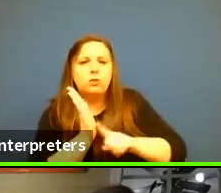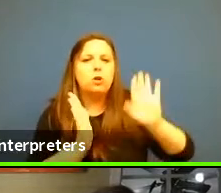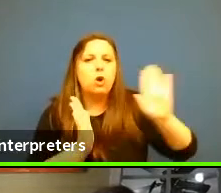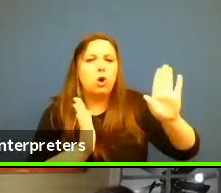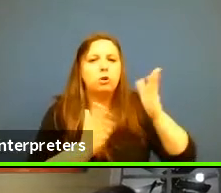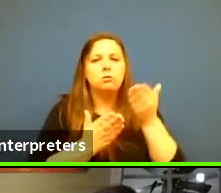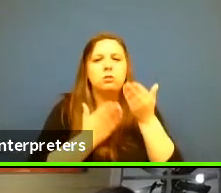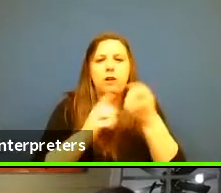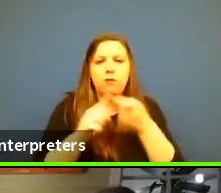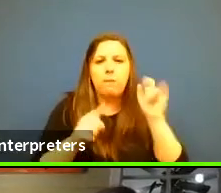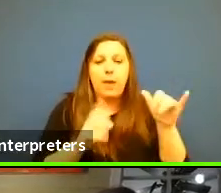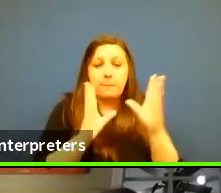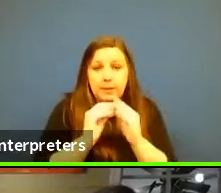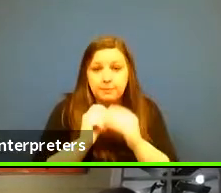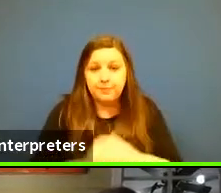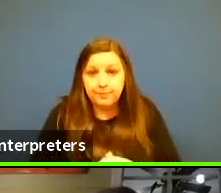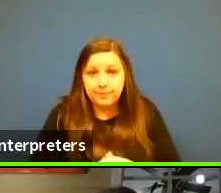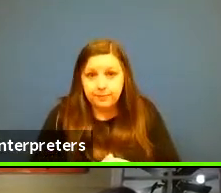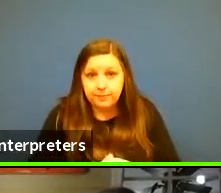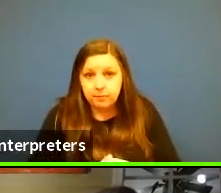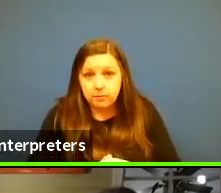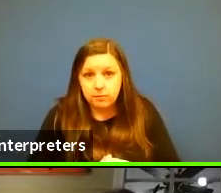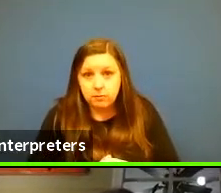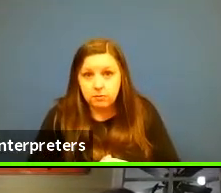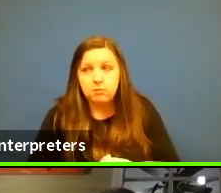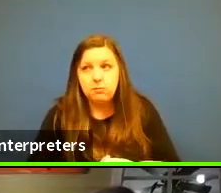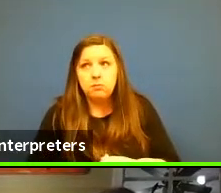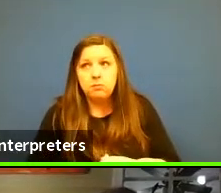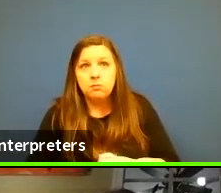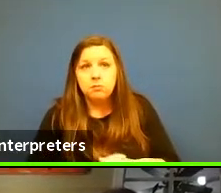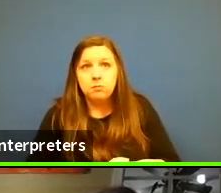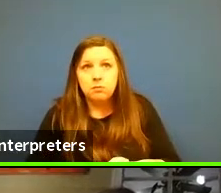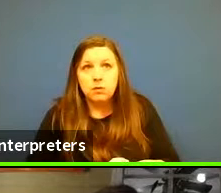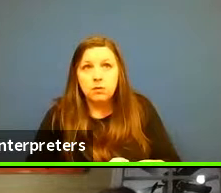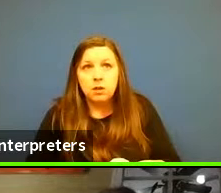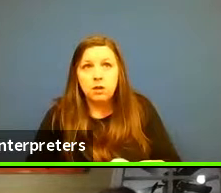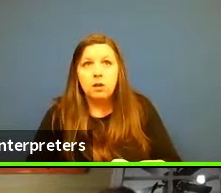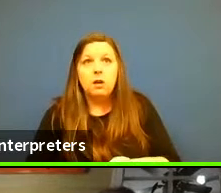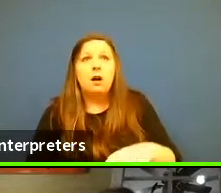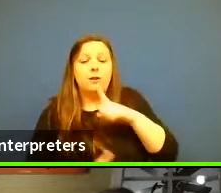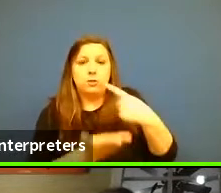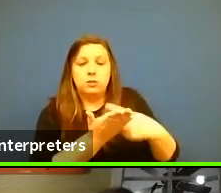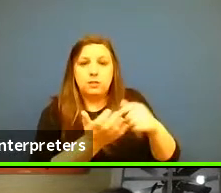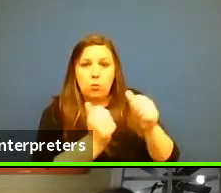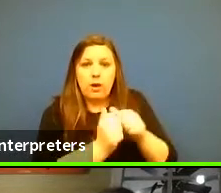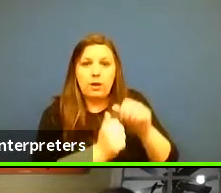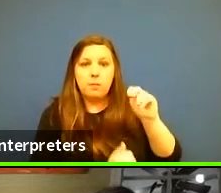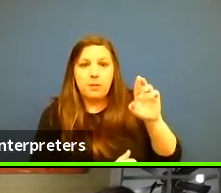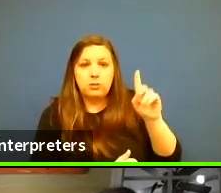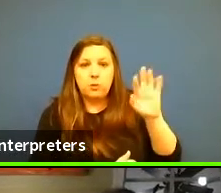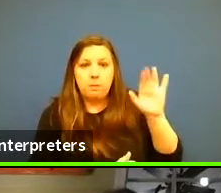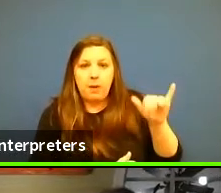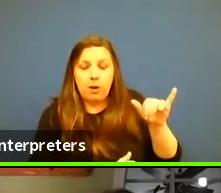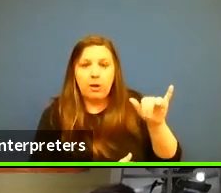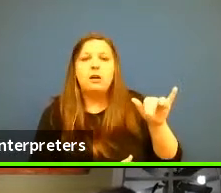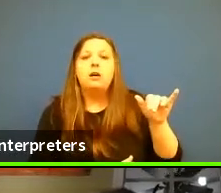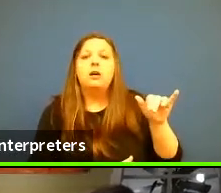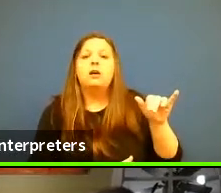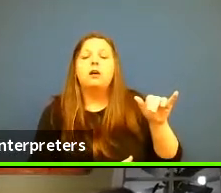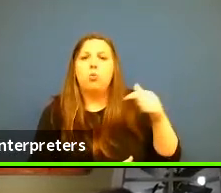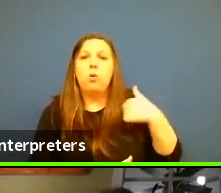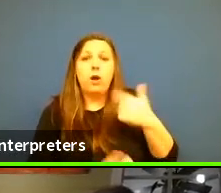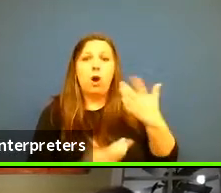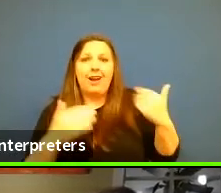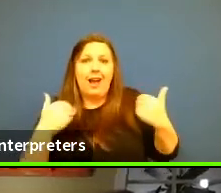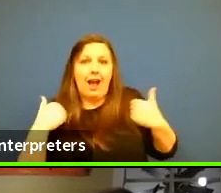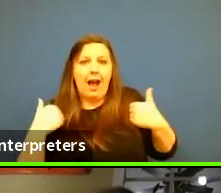meeting. Actually, talking with Mr. Bailey, our Director of Plant Services, we already have those, which I didn't know. We already have those in